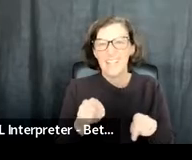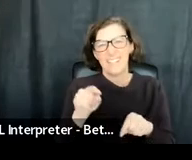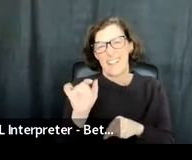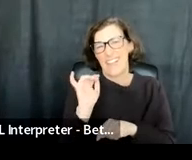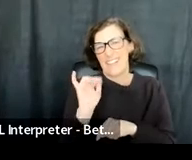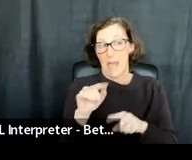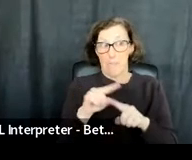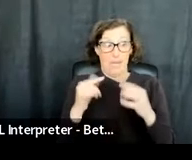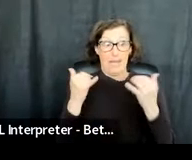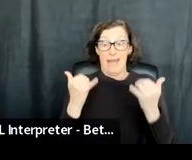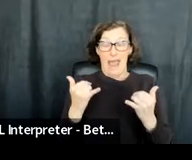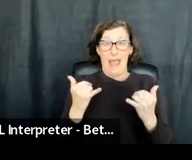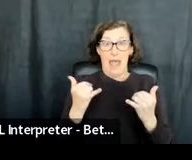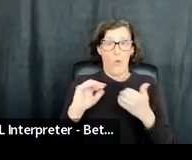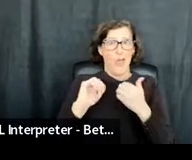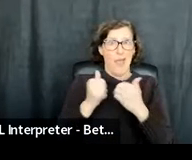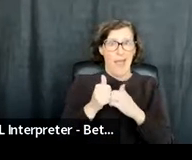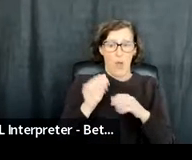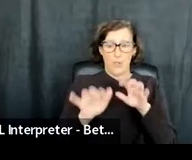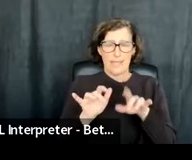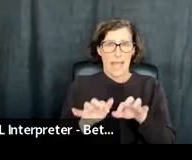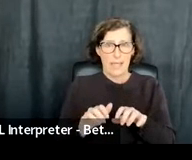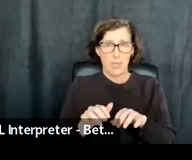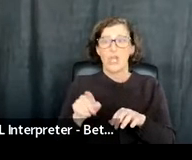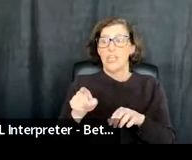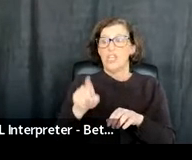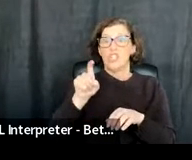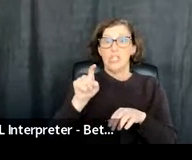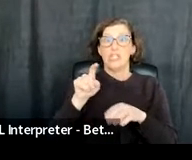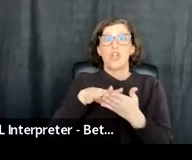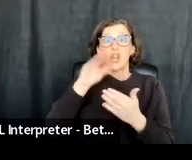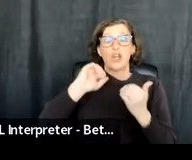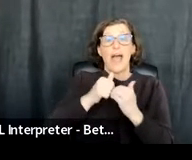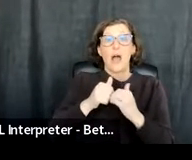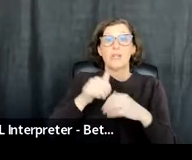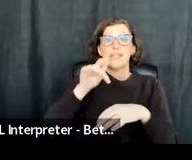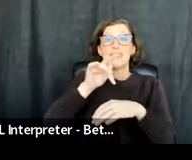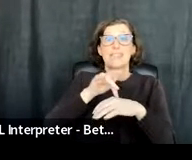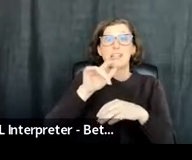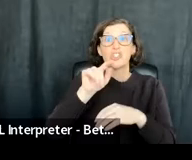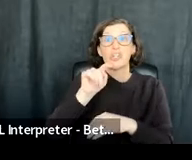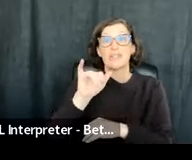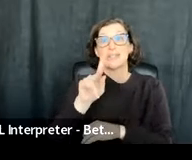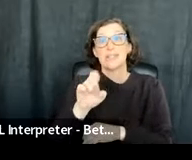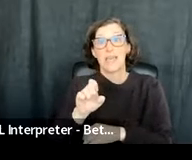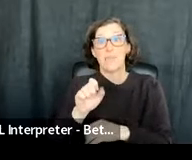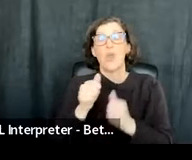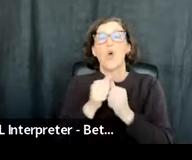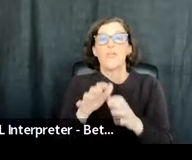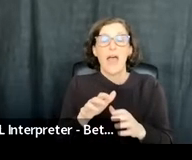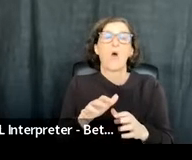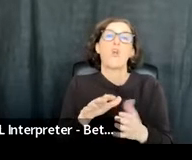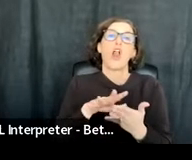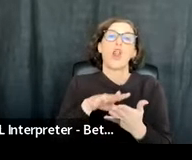But now the only way she could use a keyboard was to learn how to touch type without looking and listening to the JAWS